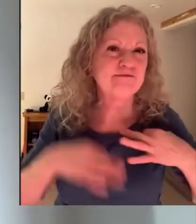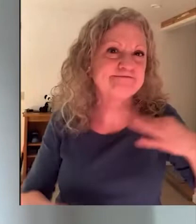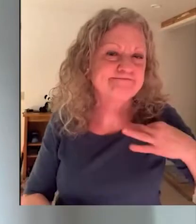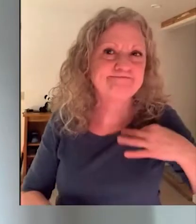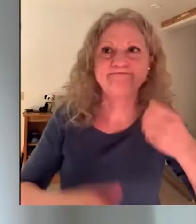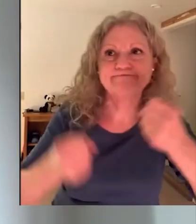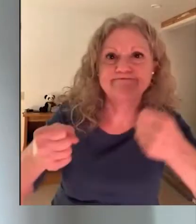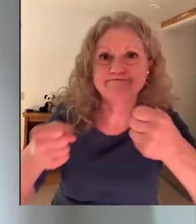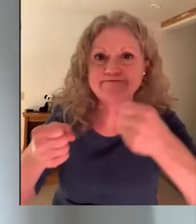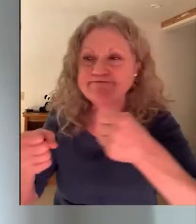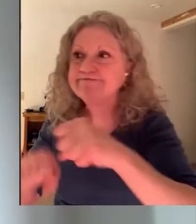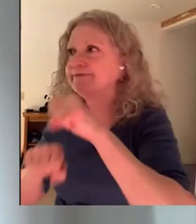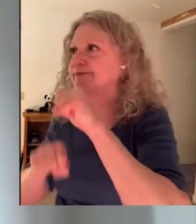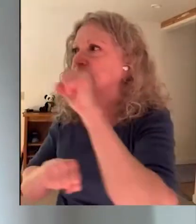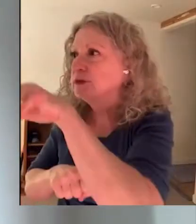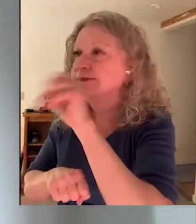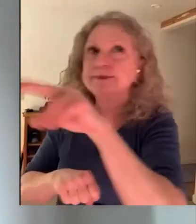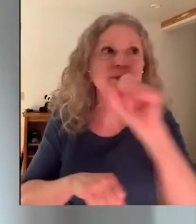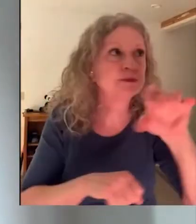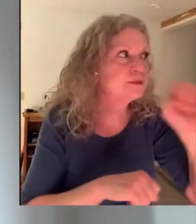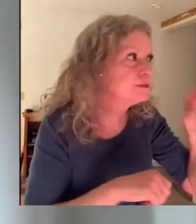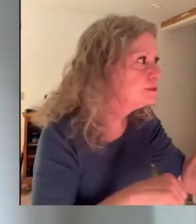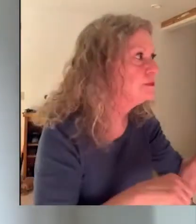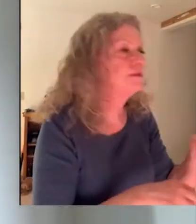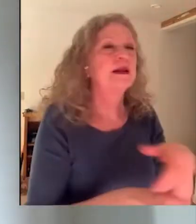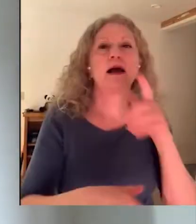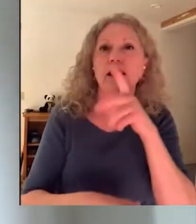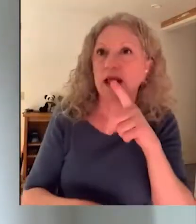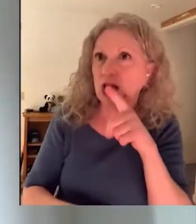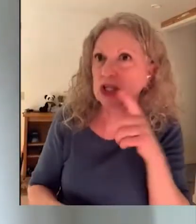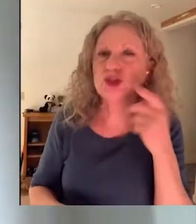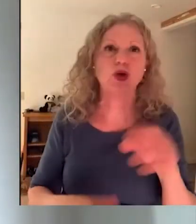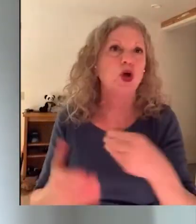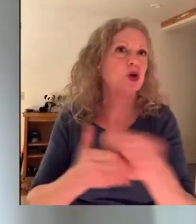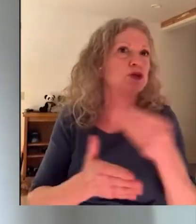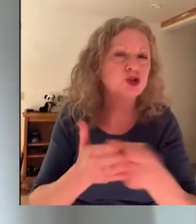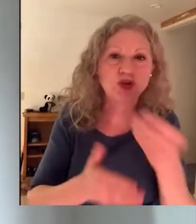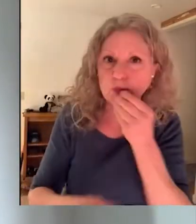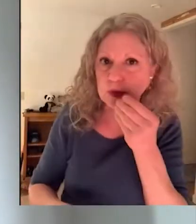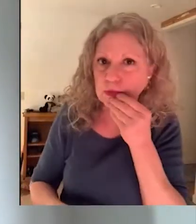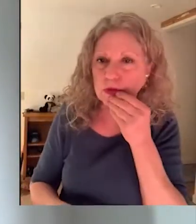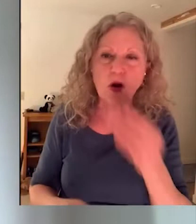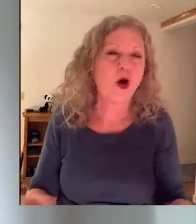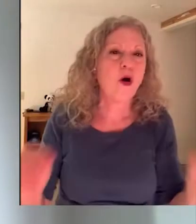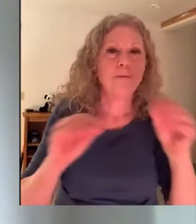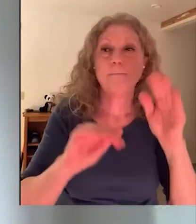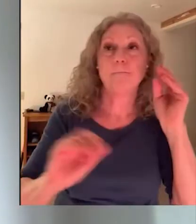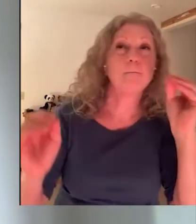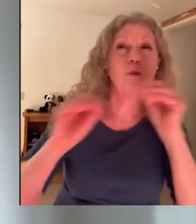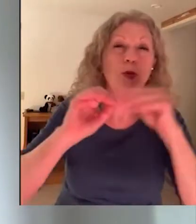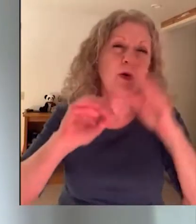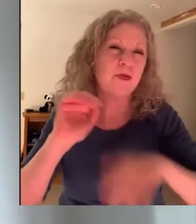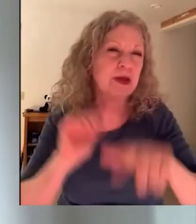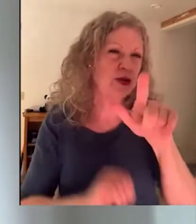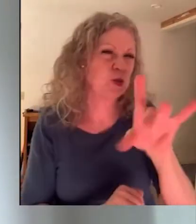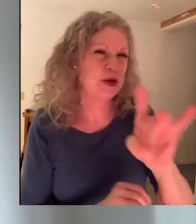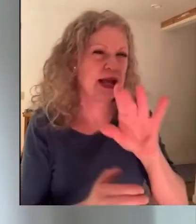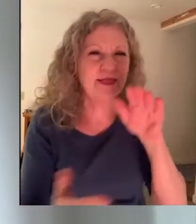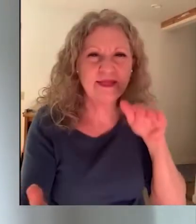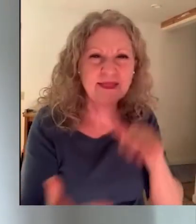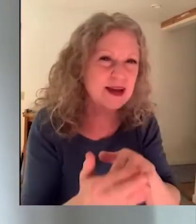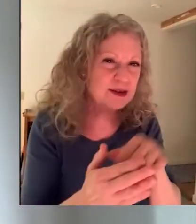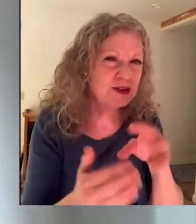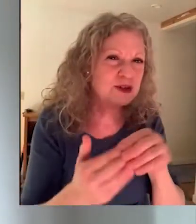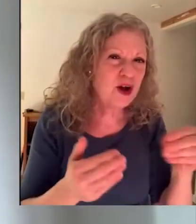deliver lunches, or go grocery shopping. Over $28,000 was donated from the community to purchase meals